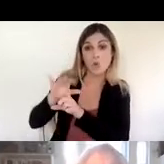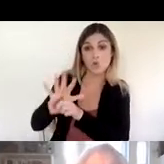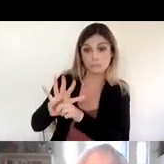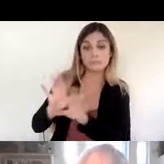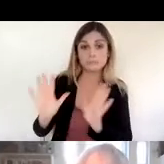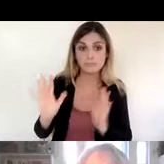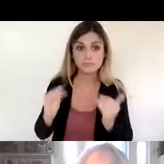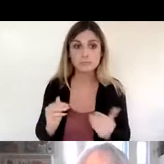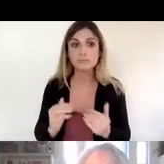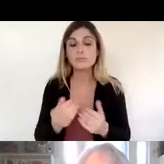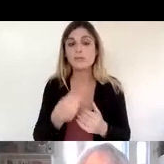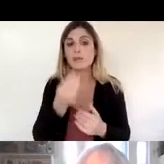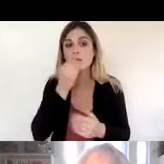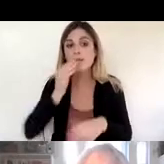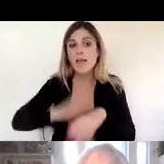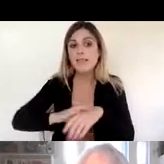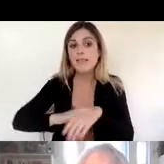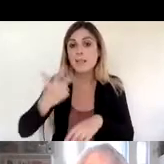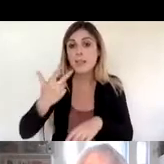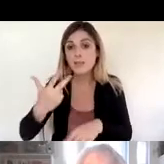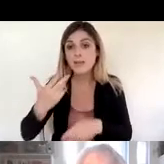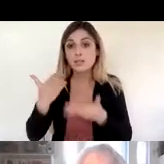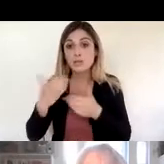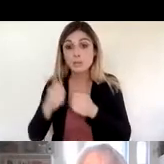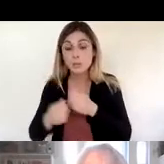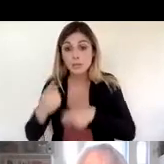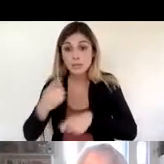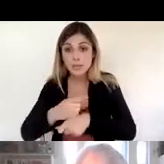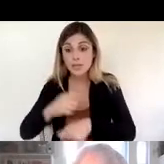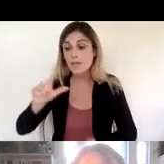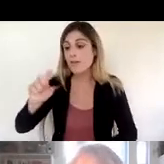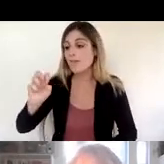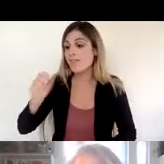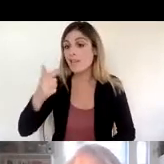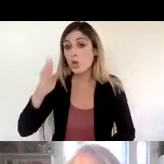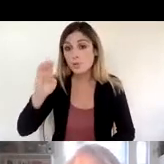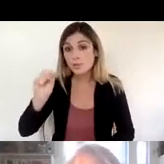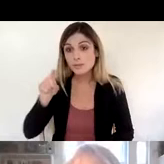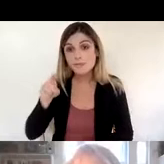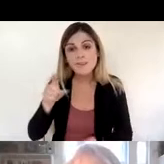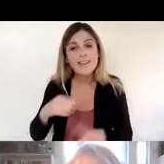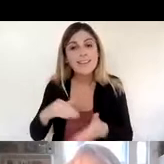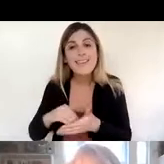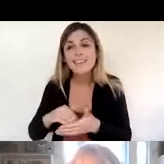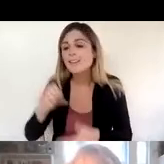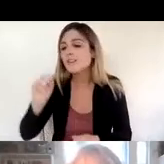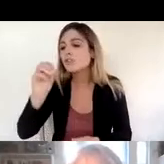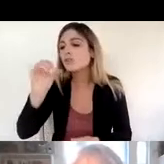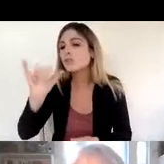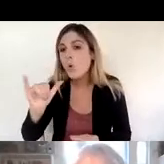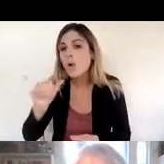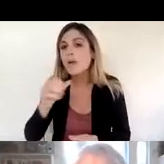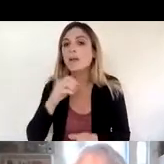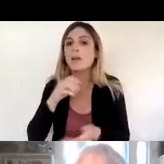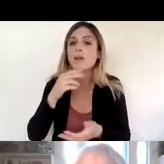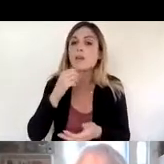Eat at least 3 servings per day of legumes. More and legumes, again, are soy foods, peanuts and peanut butter, and beans, peas,